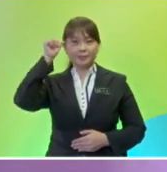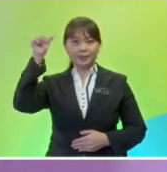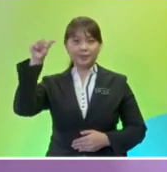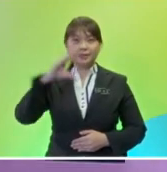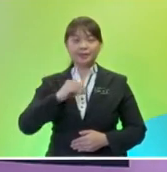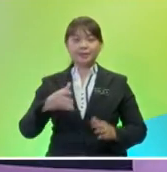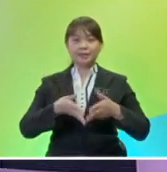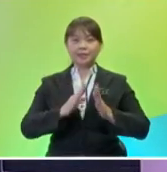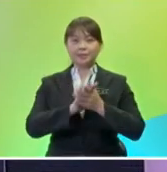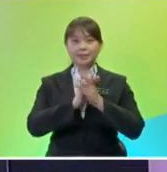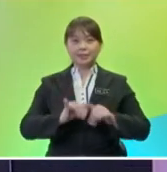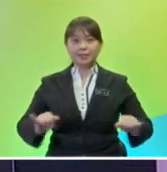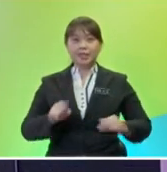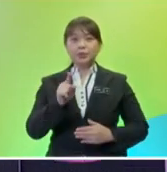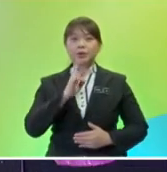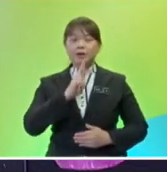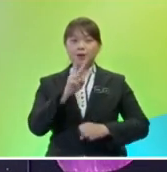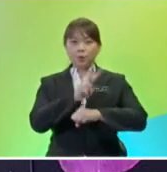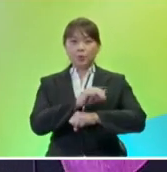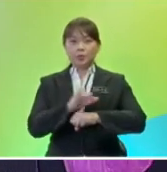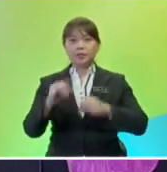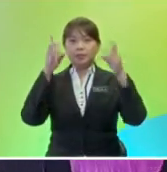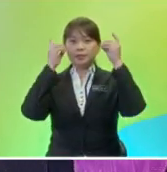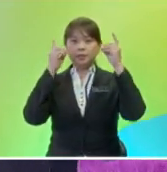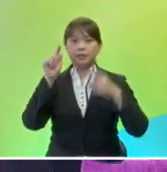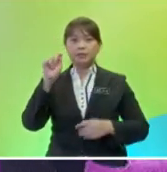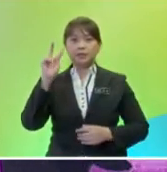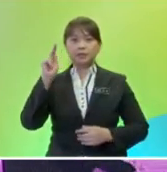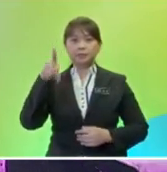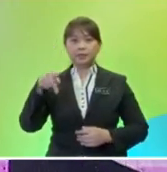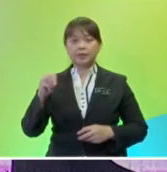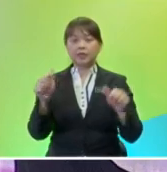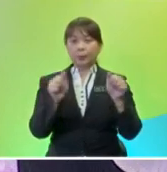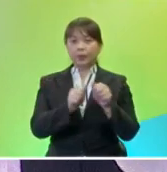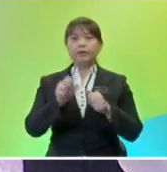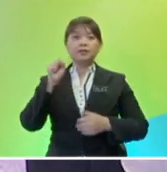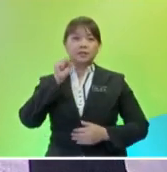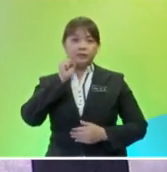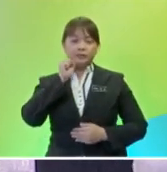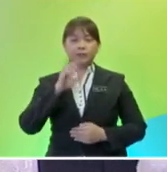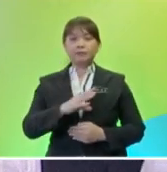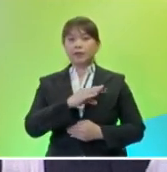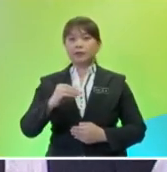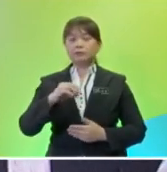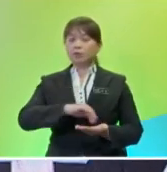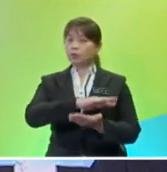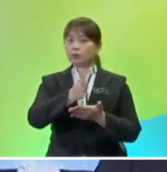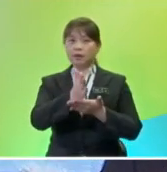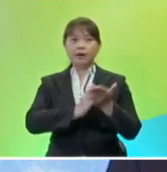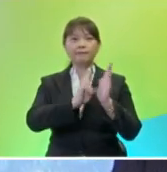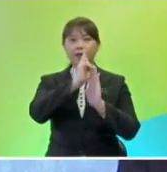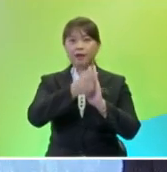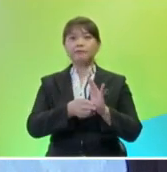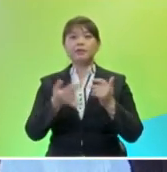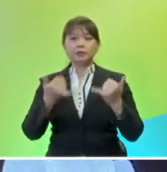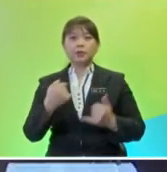Assalamualaikum and salam sejahtera. You're watching EduwebTV KPM with me, Shafika Farahin. And for the whole half an hour today, we'll